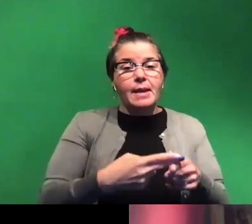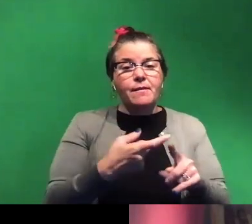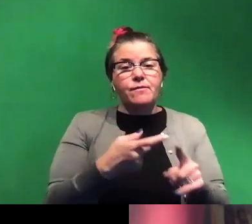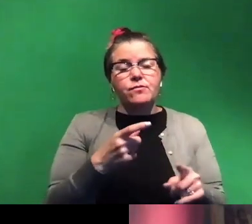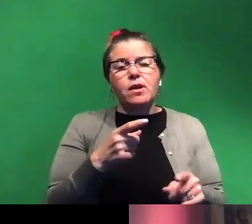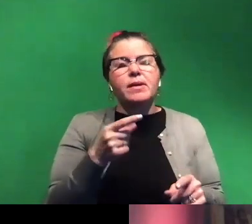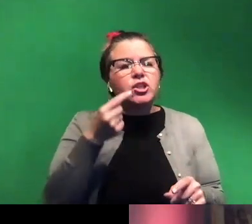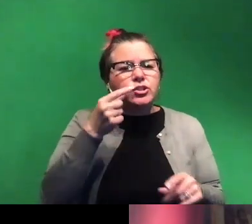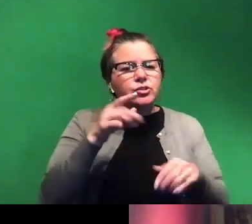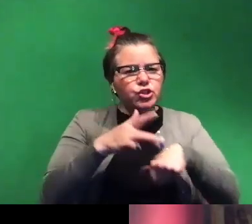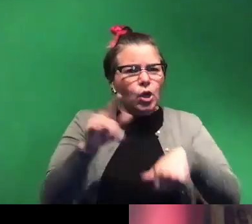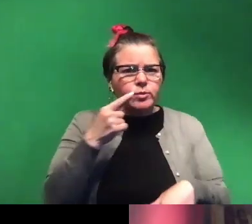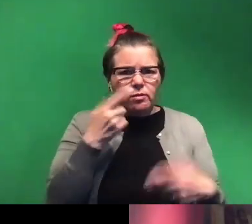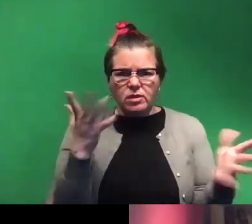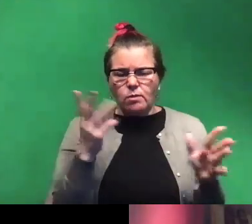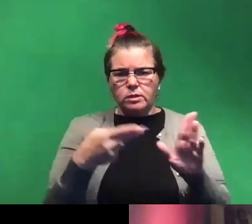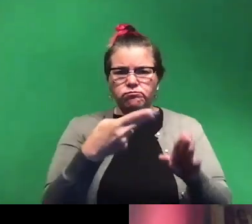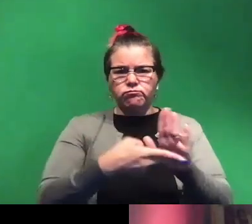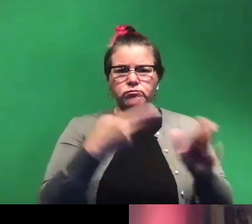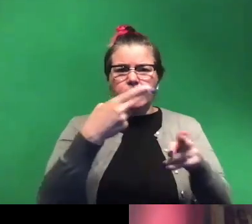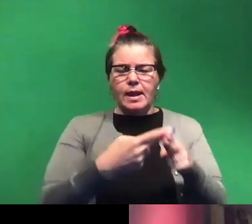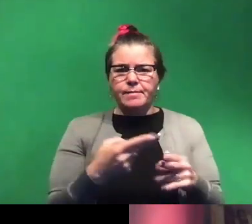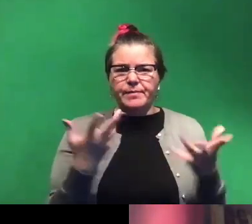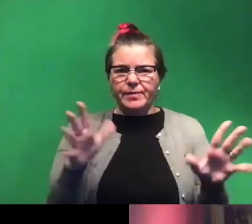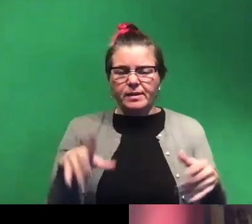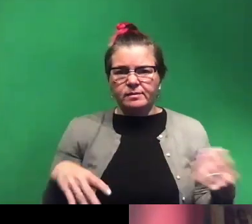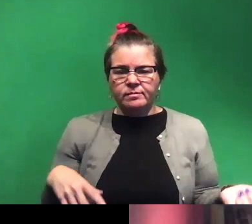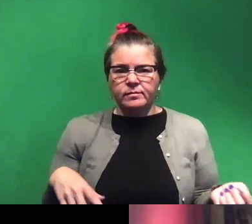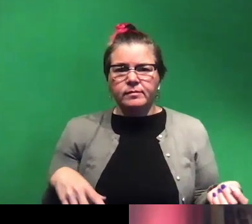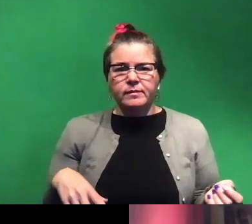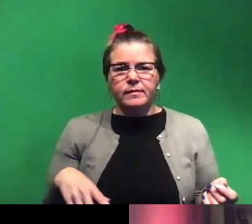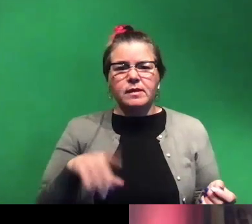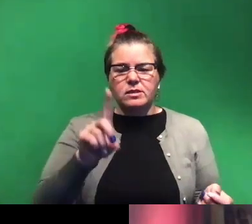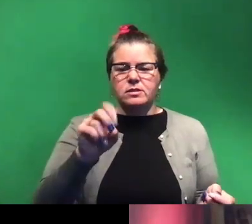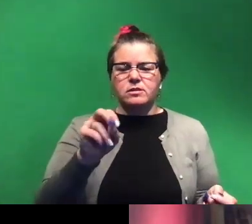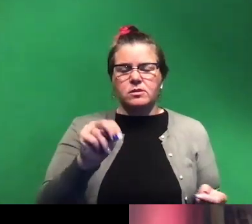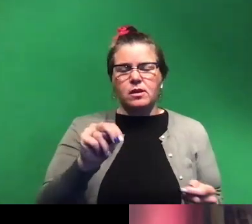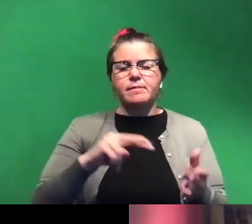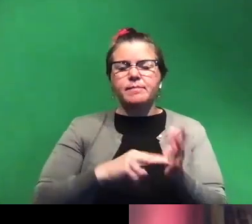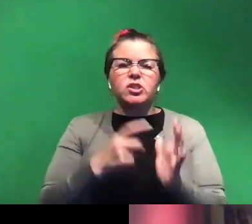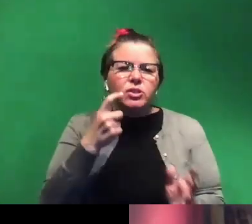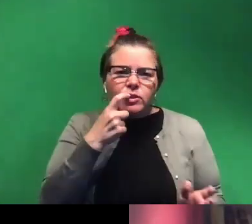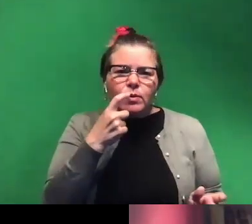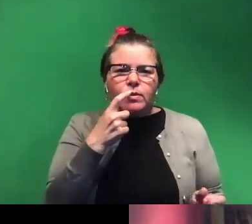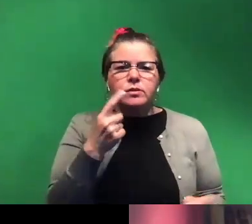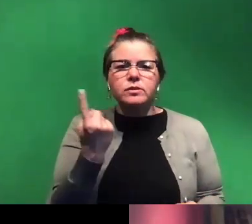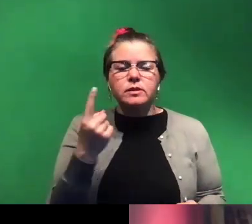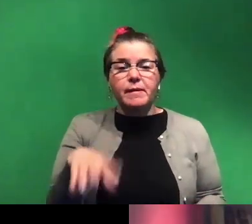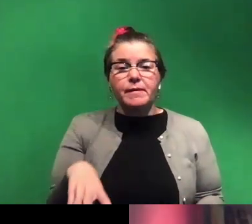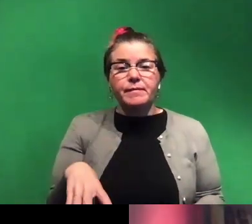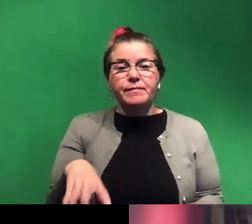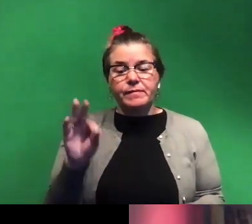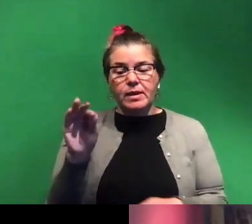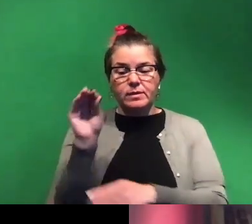tooth, and that was it. Because I mean, that's where like the name, like that suffix "don" comes from. It means tooth. So like somebody named a dinosaur from a little